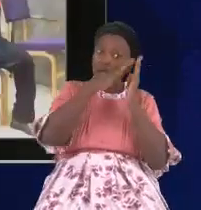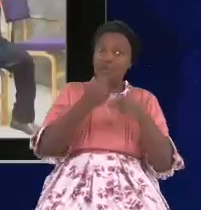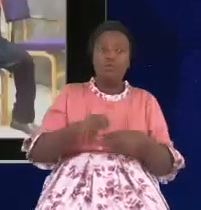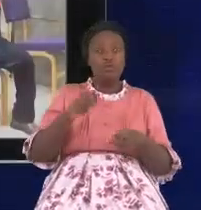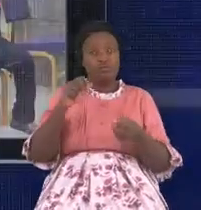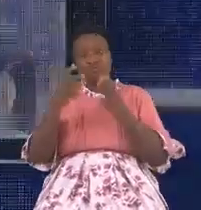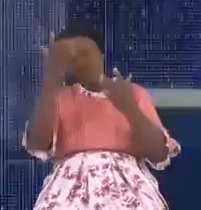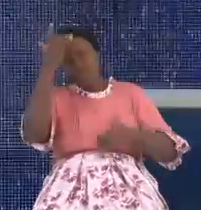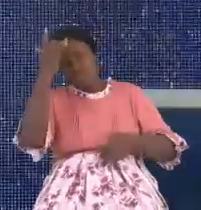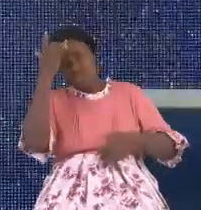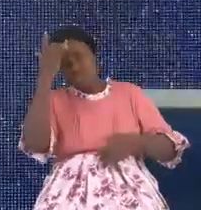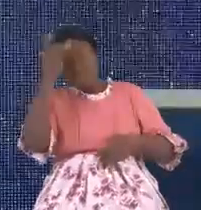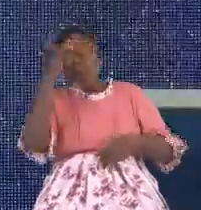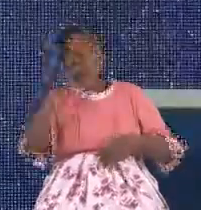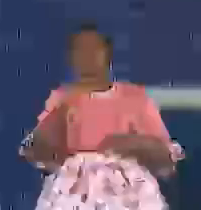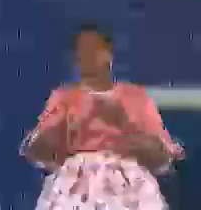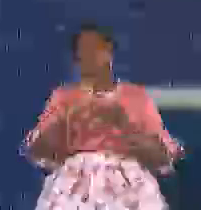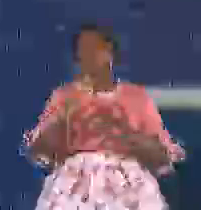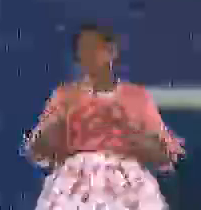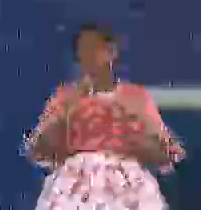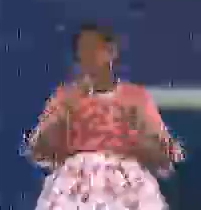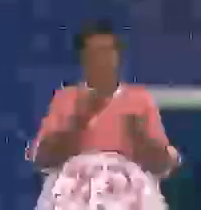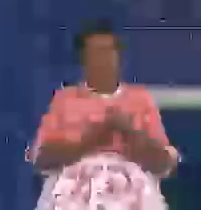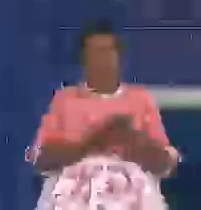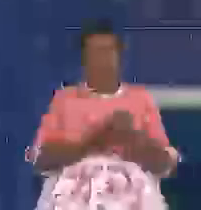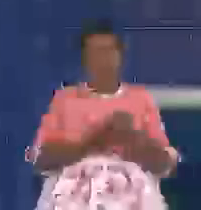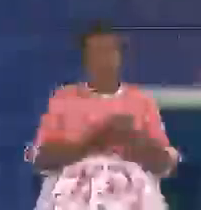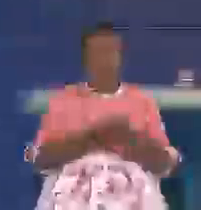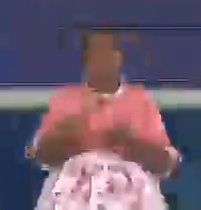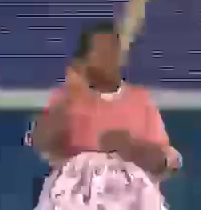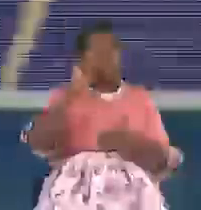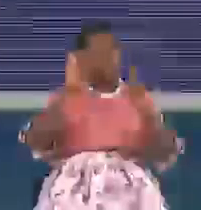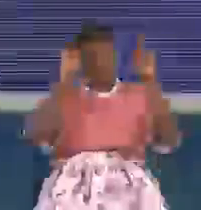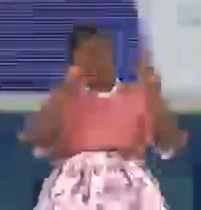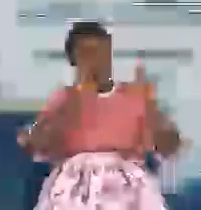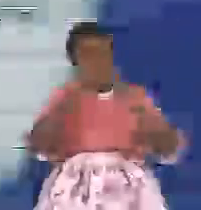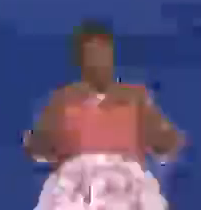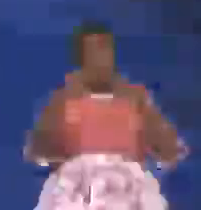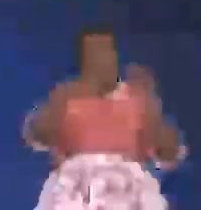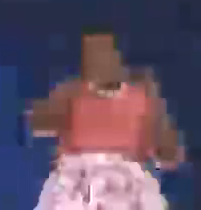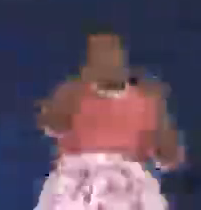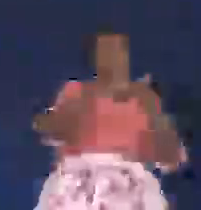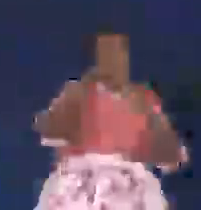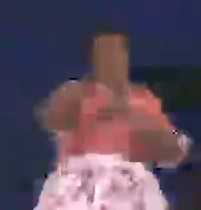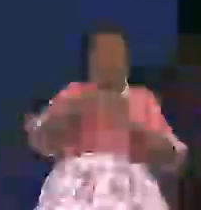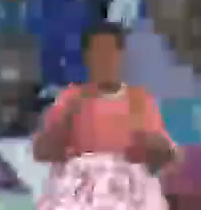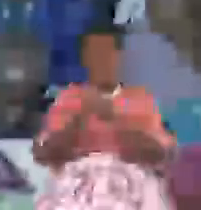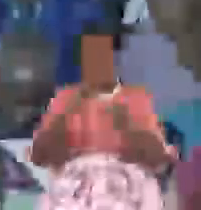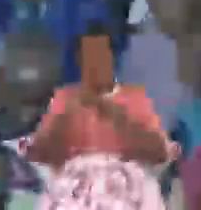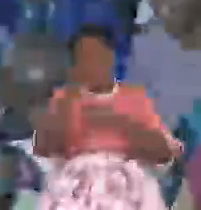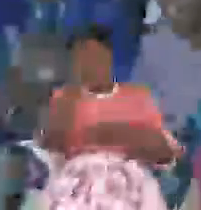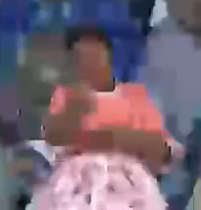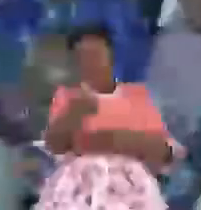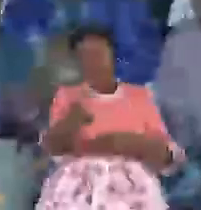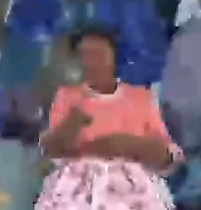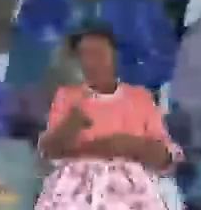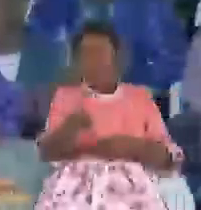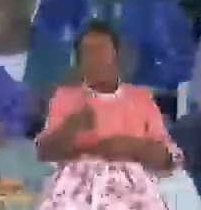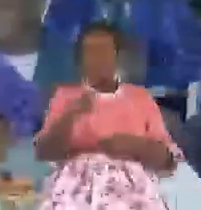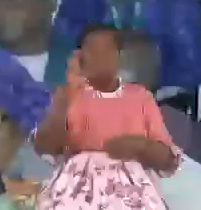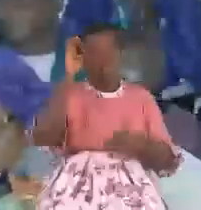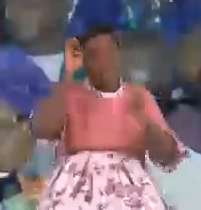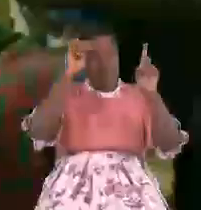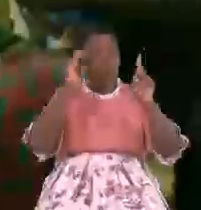sickness that's doing good it's going about tonight it'll get to you there i said it will get